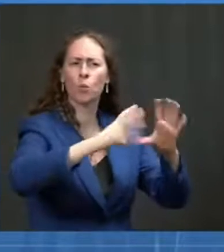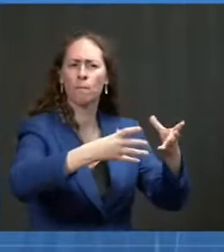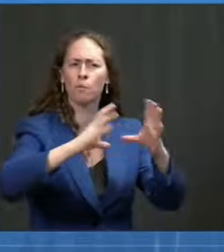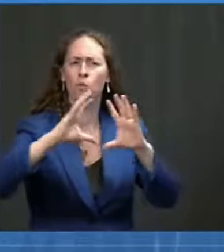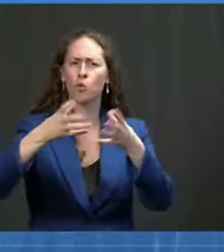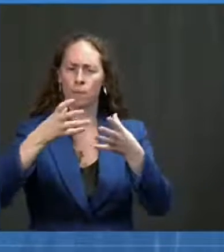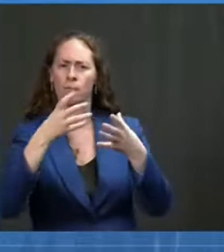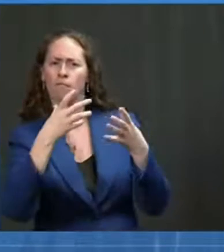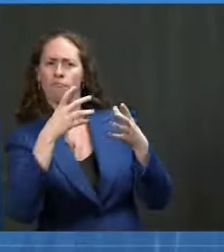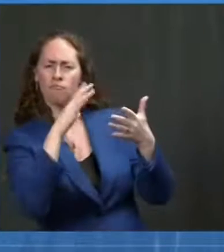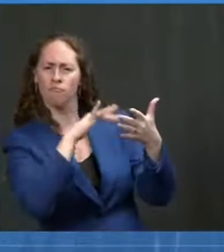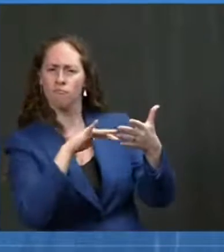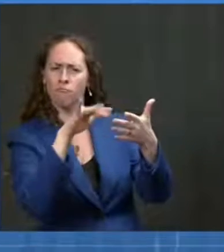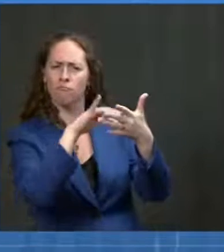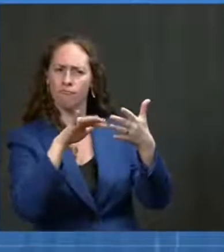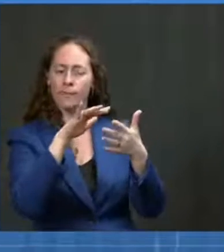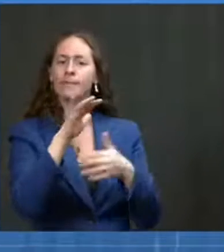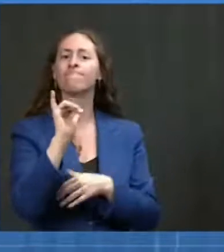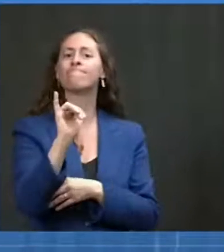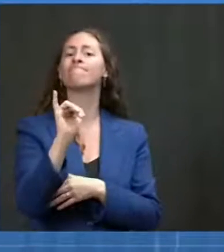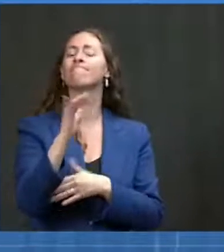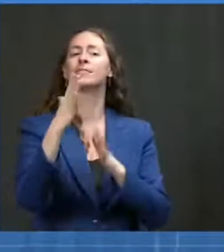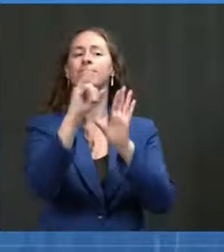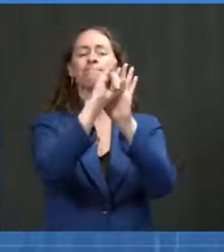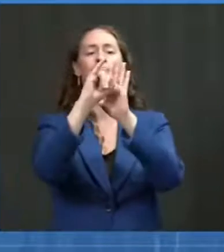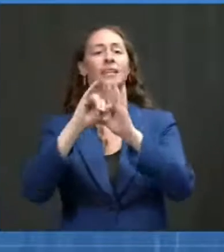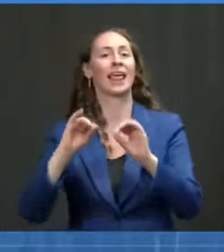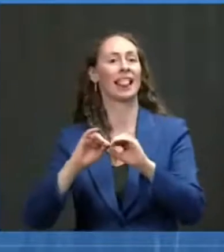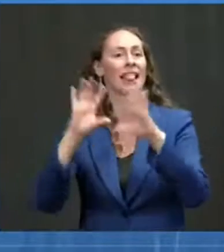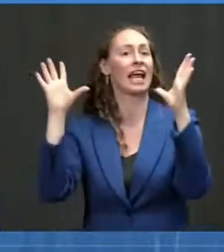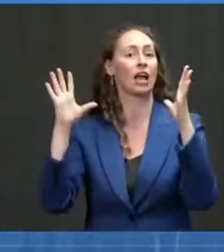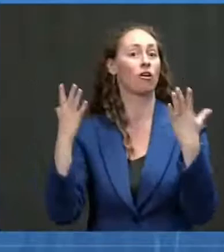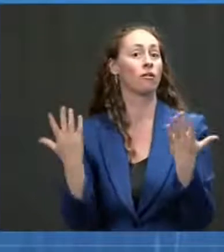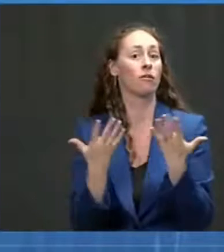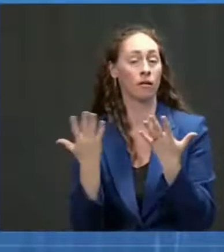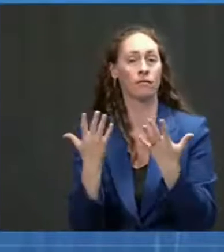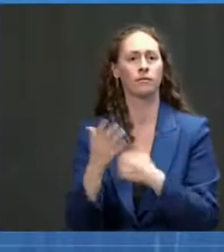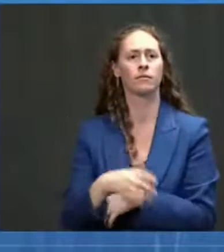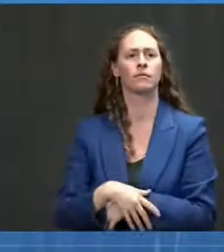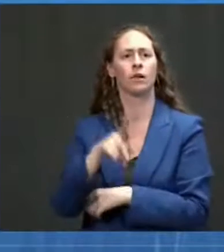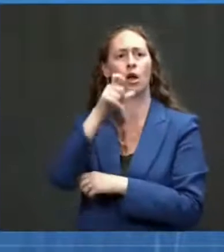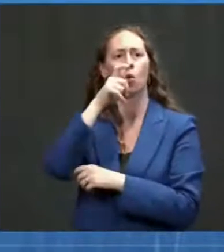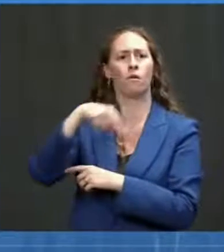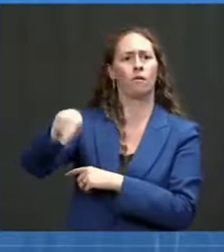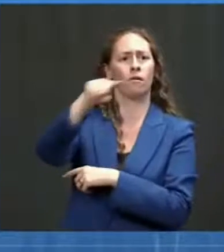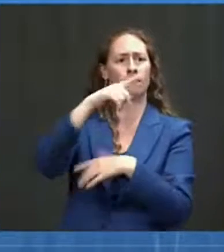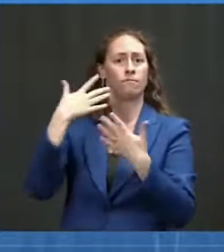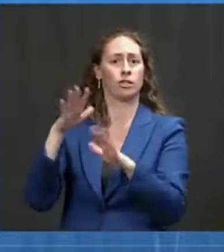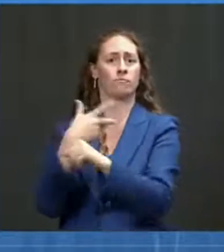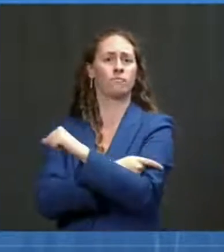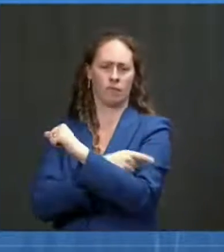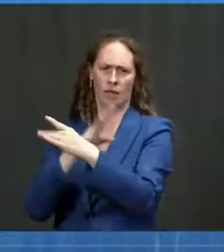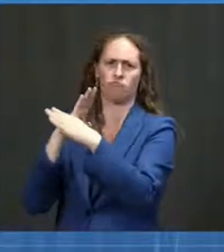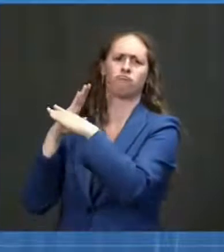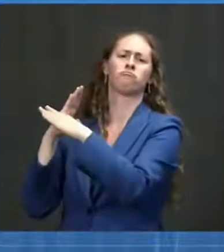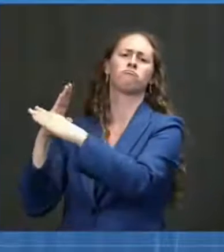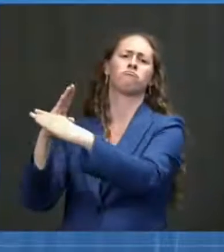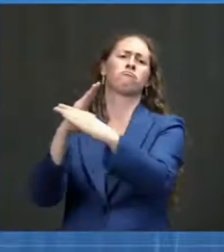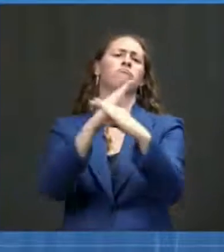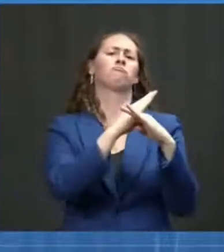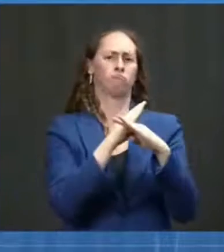clear. First, vaccine-induced protection against SARS-CoV-2 infection begins to decrease over